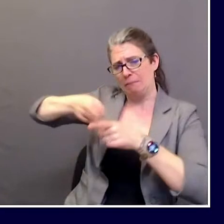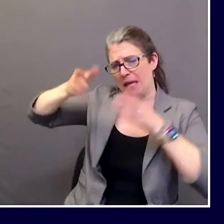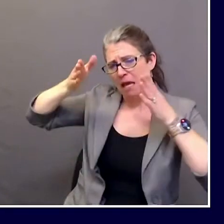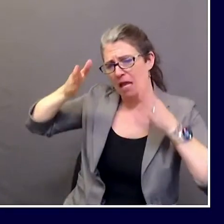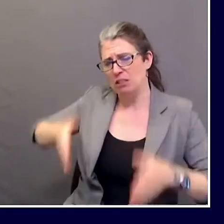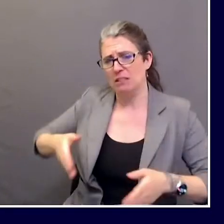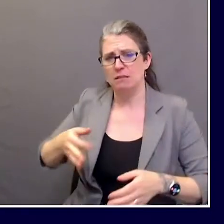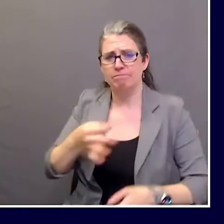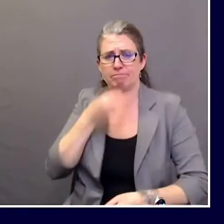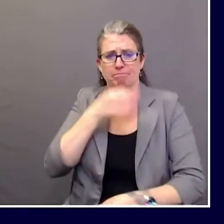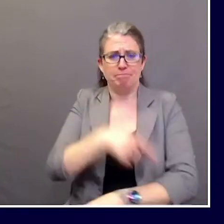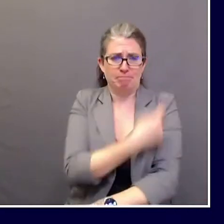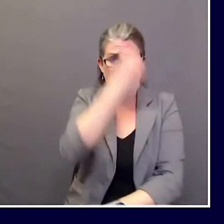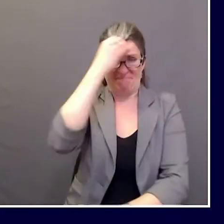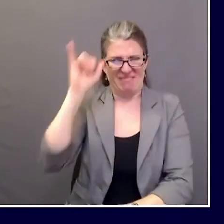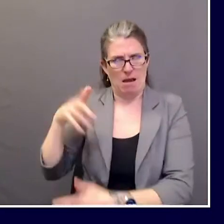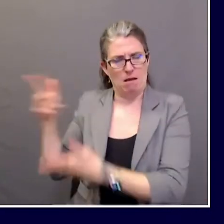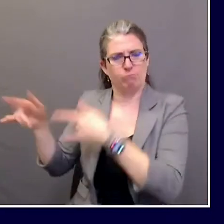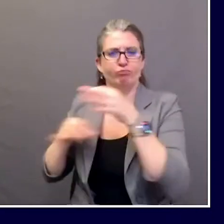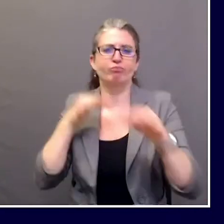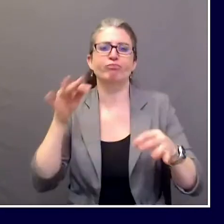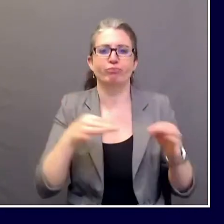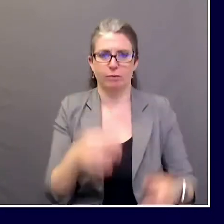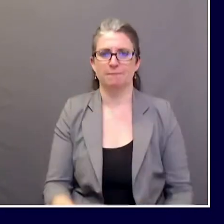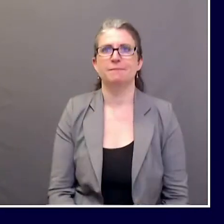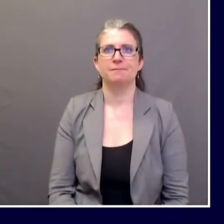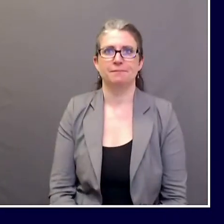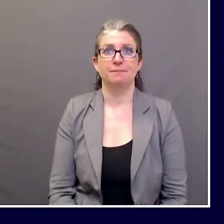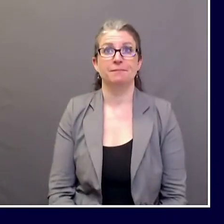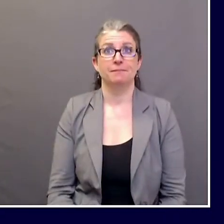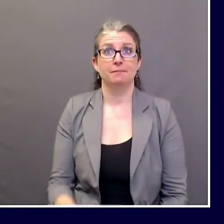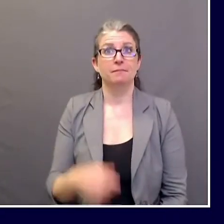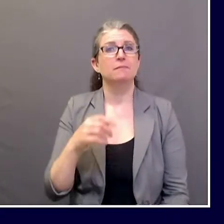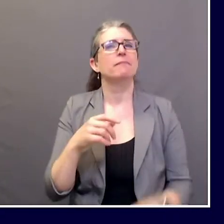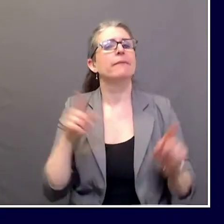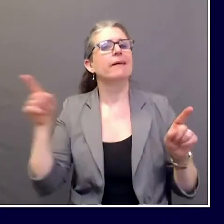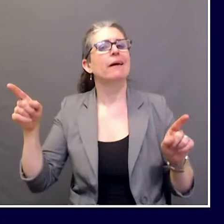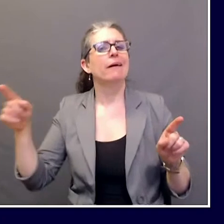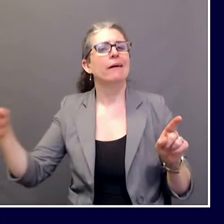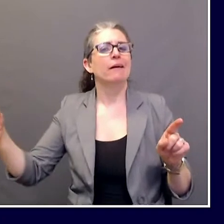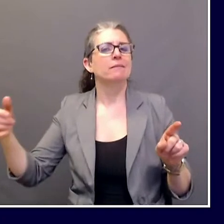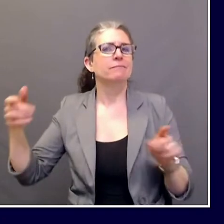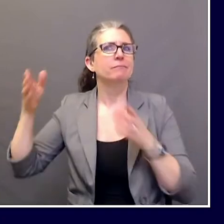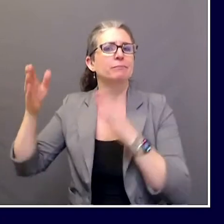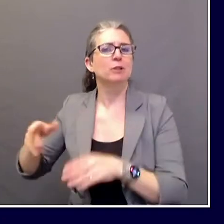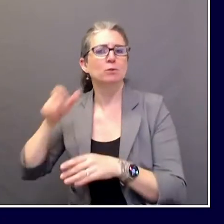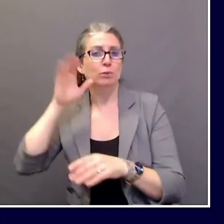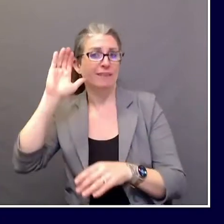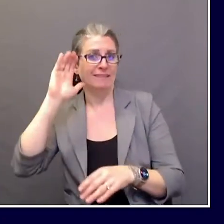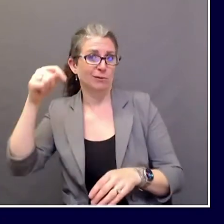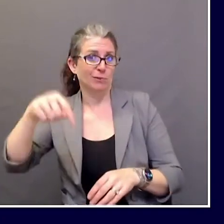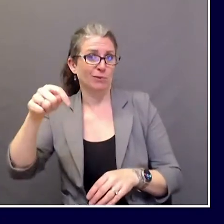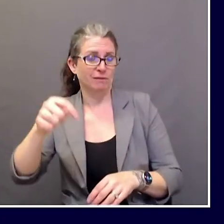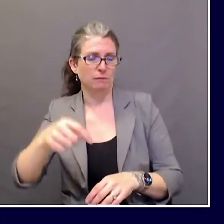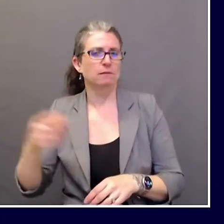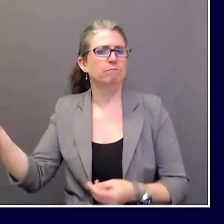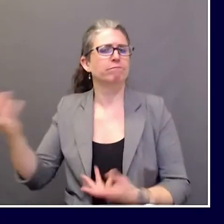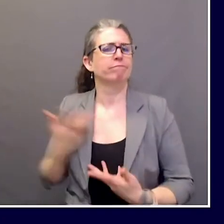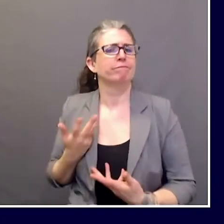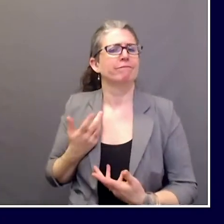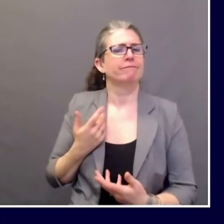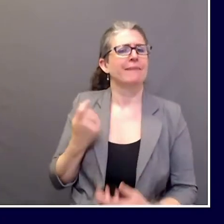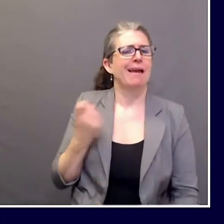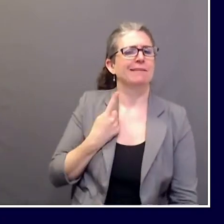keeping track of the number of people who test positive after they've been fully